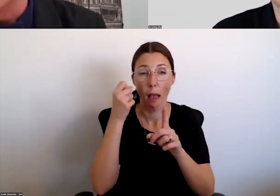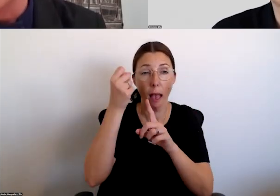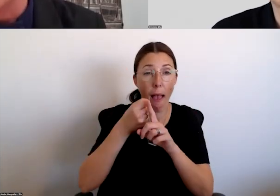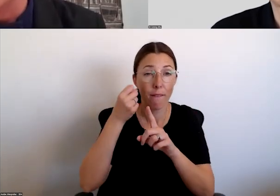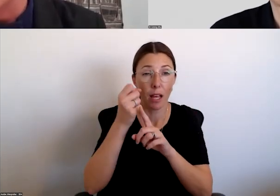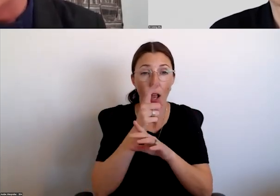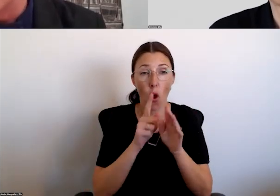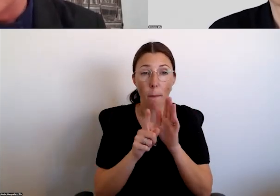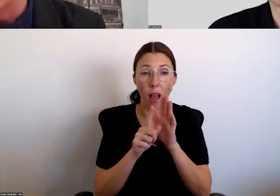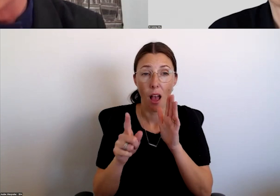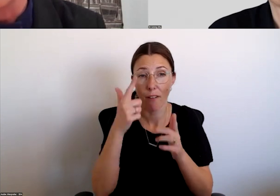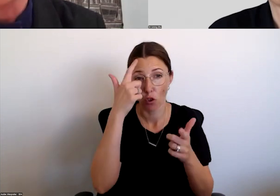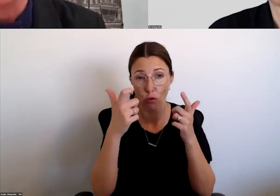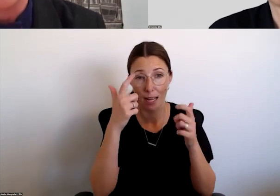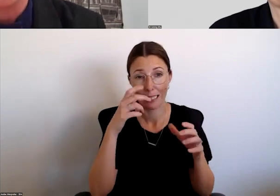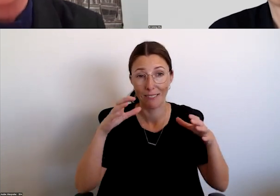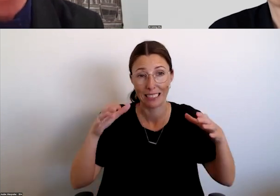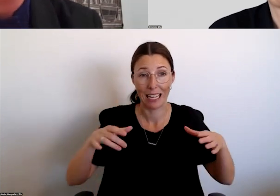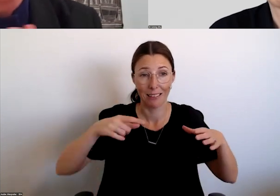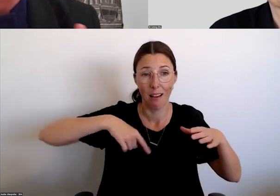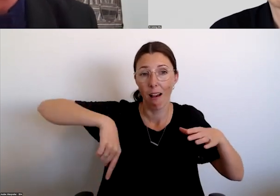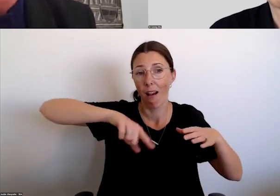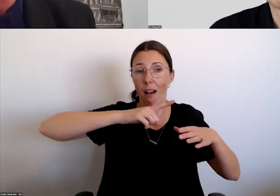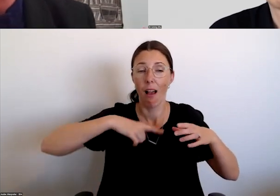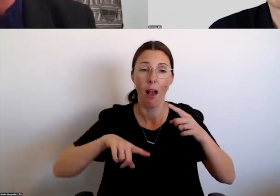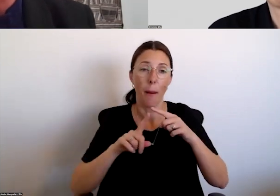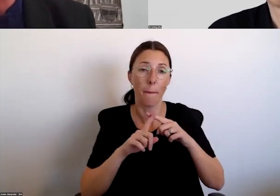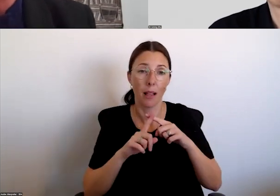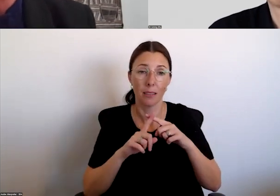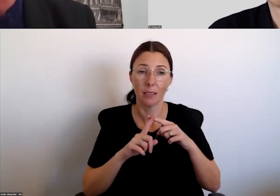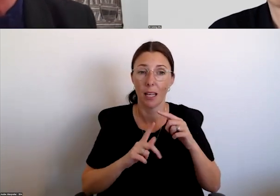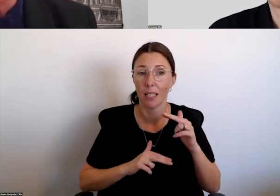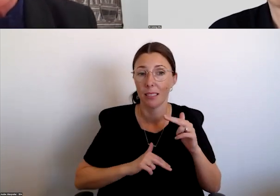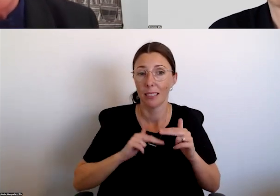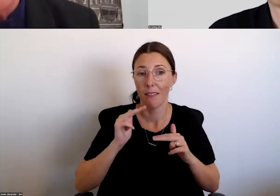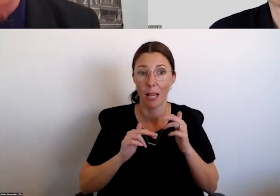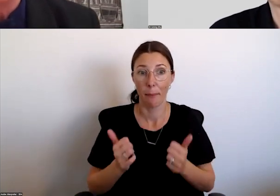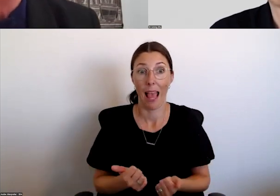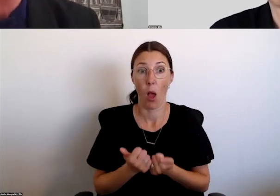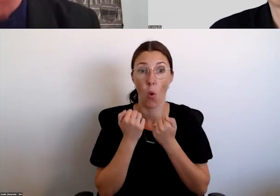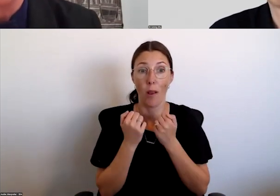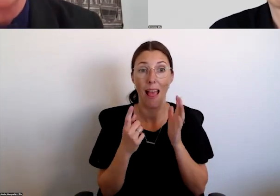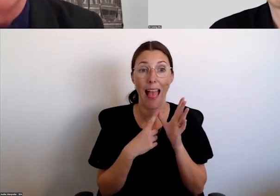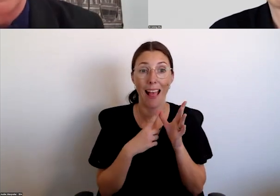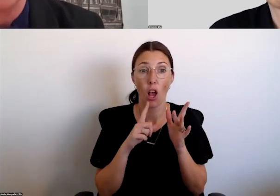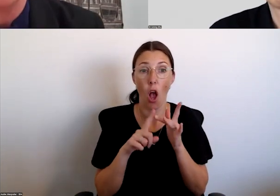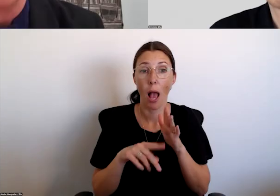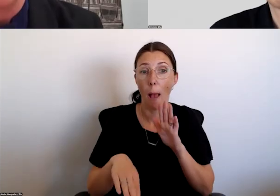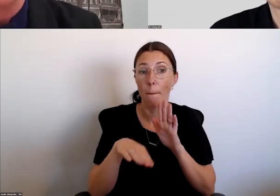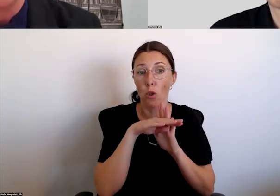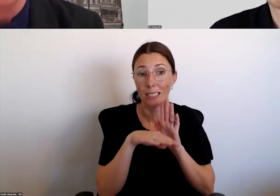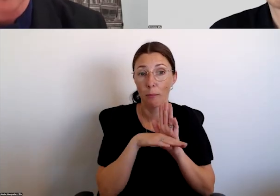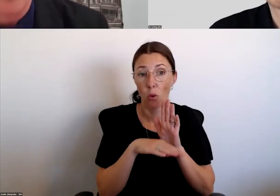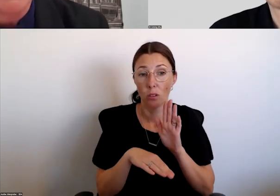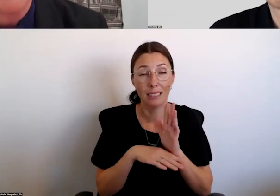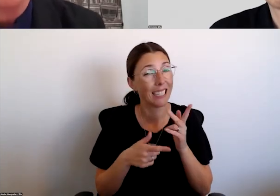creative sector, and of course developing out our AI principles that I mentioned at the start that we have. And if you haven't